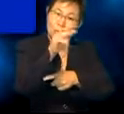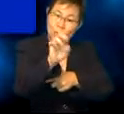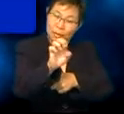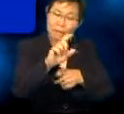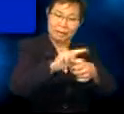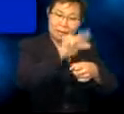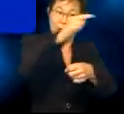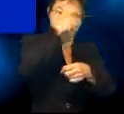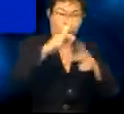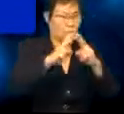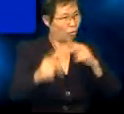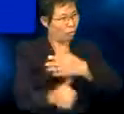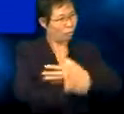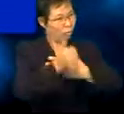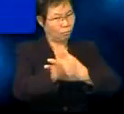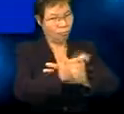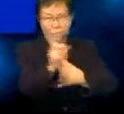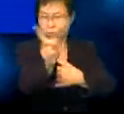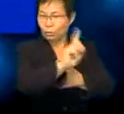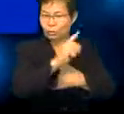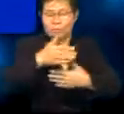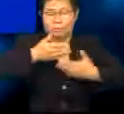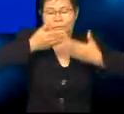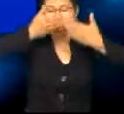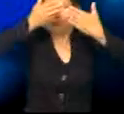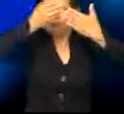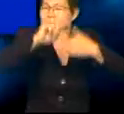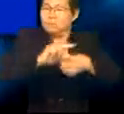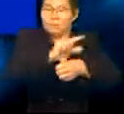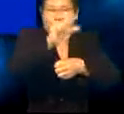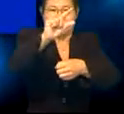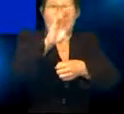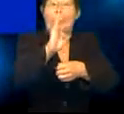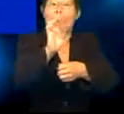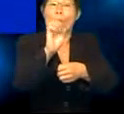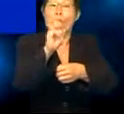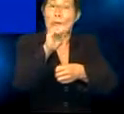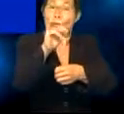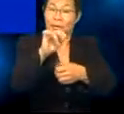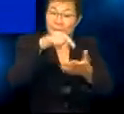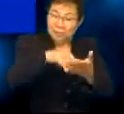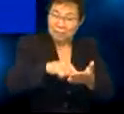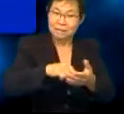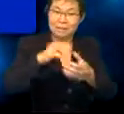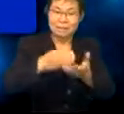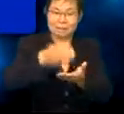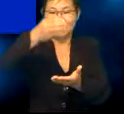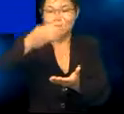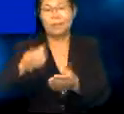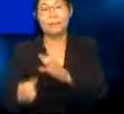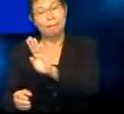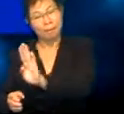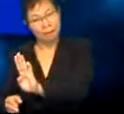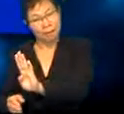is very poisonous. Do not inhale the gas. This is gas jar